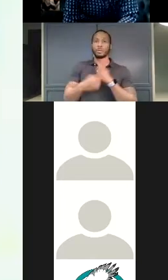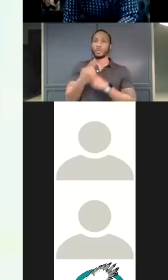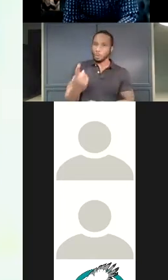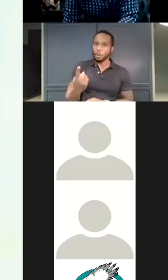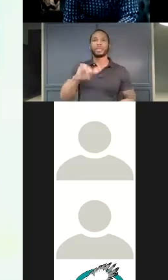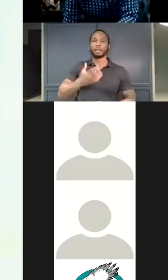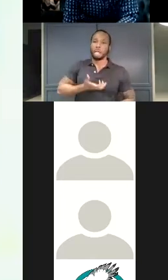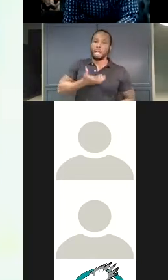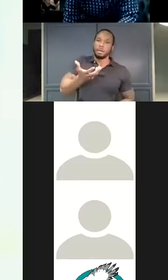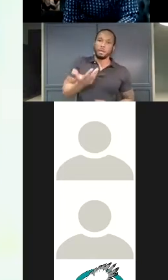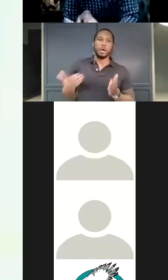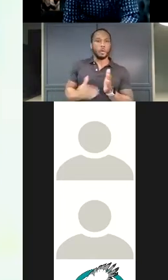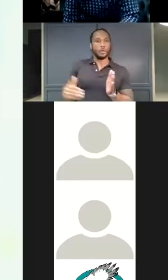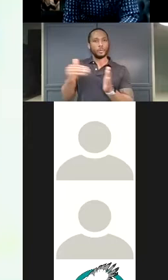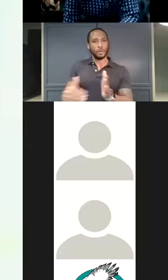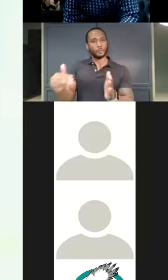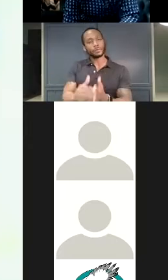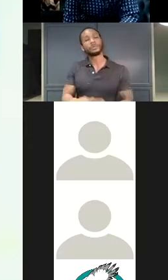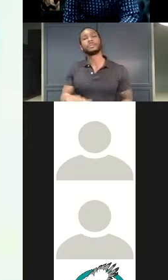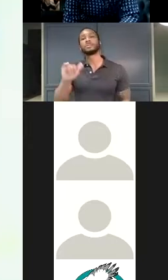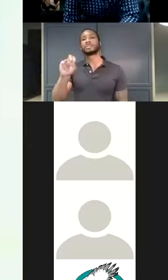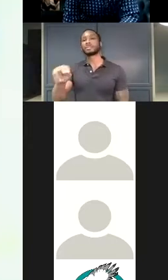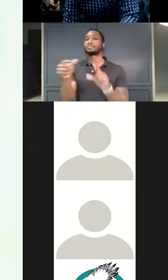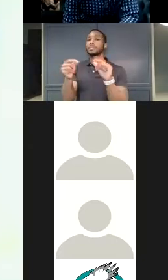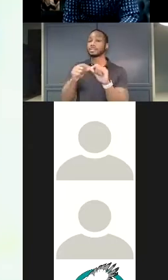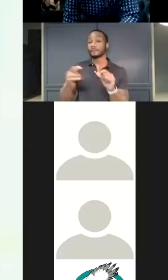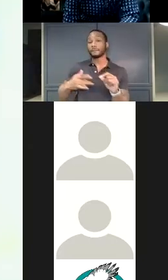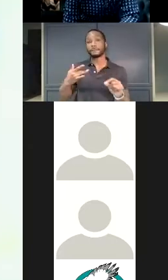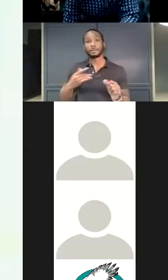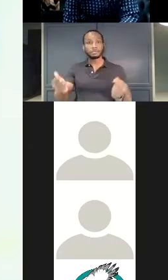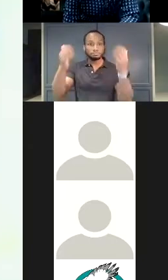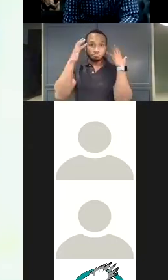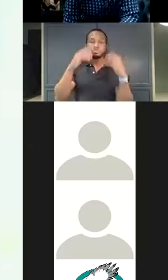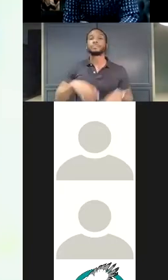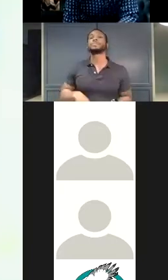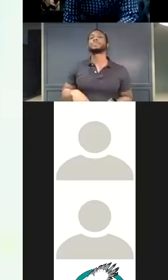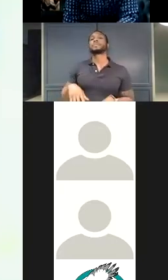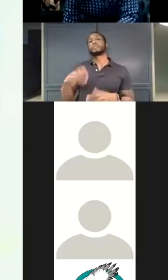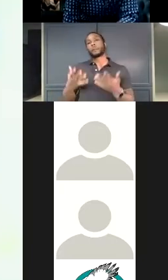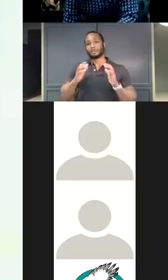story. Jen said they can feel like too much. Bethany said client burnout.